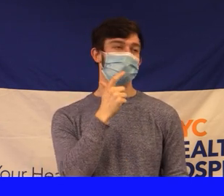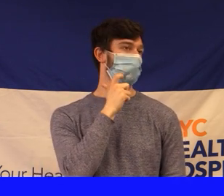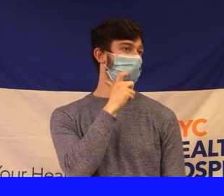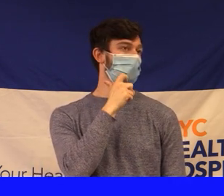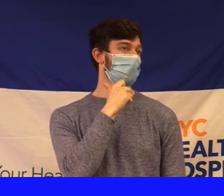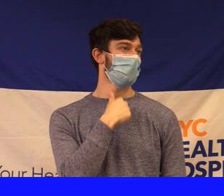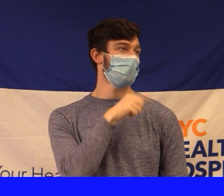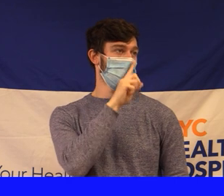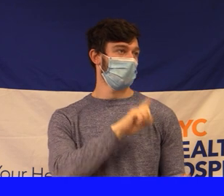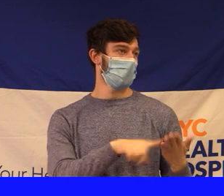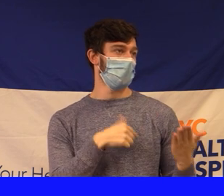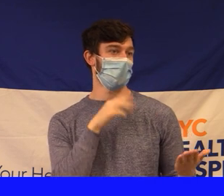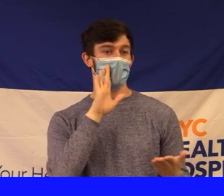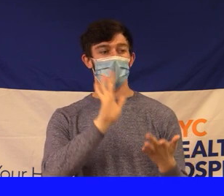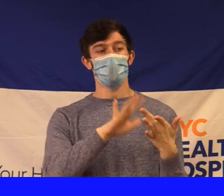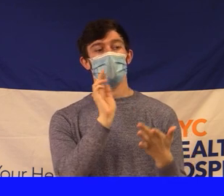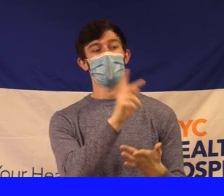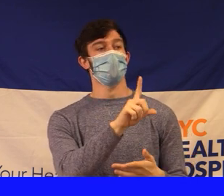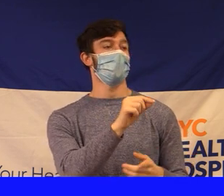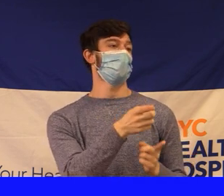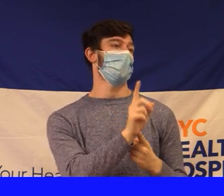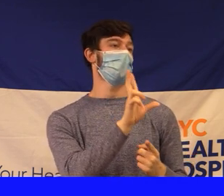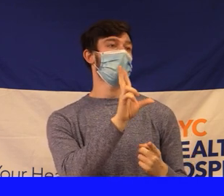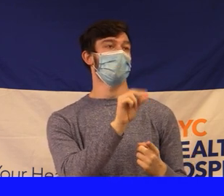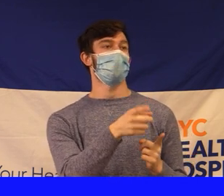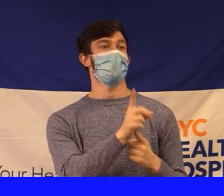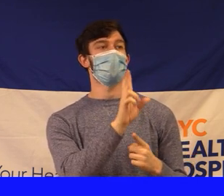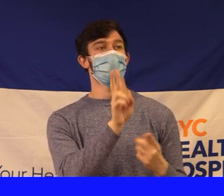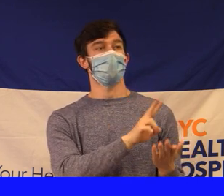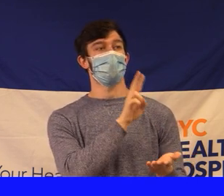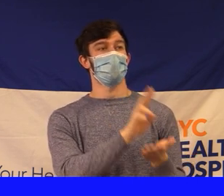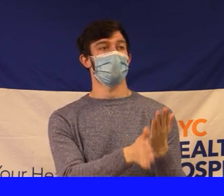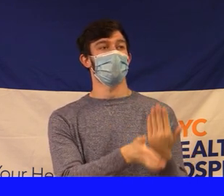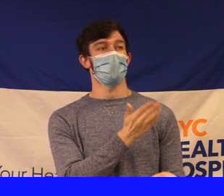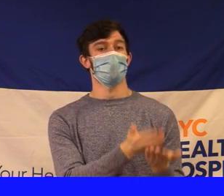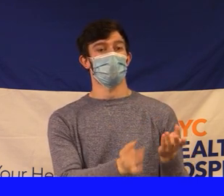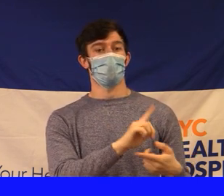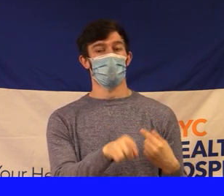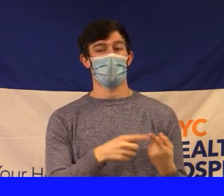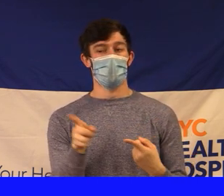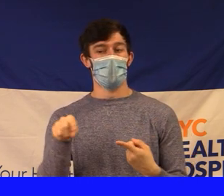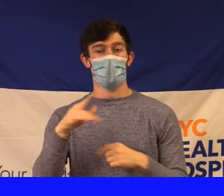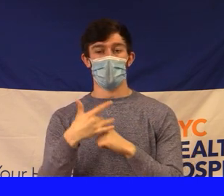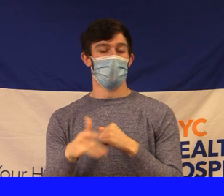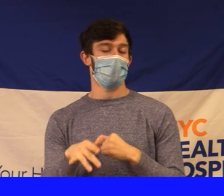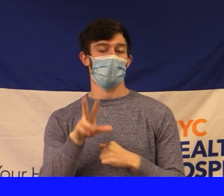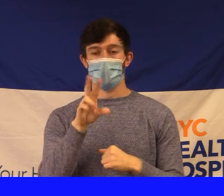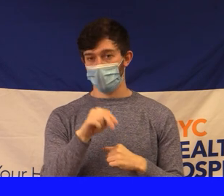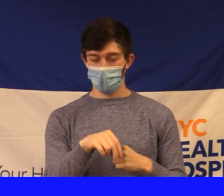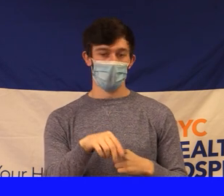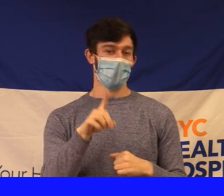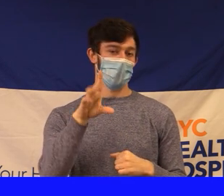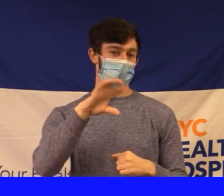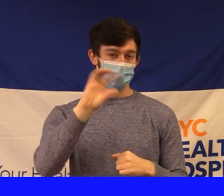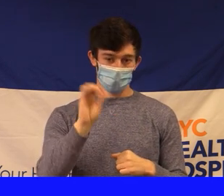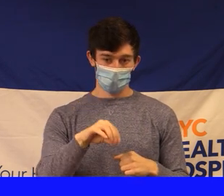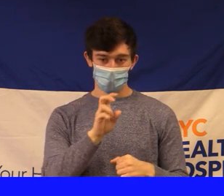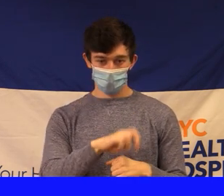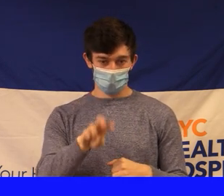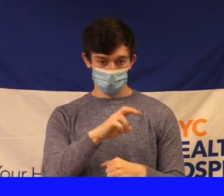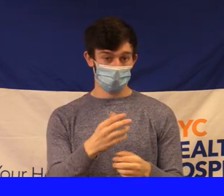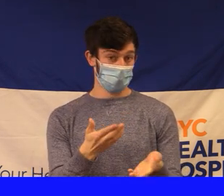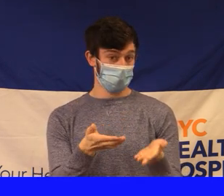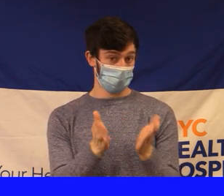I'll get back to you in 20 minutes, half an hour, 2 hours about whether they're available. 100% of the trips that are